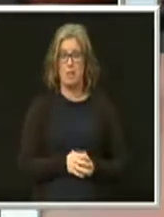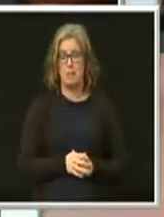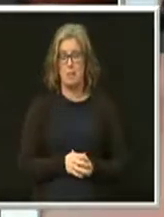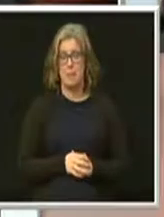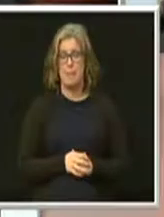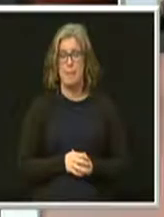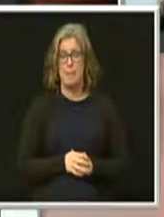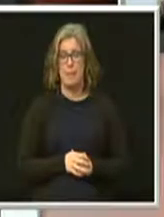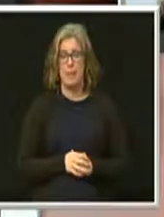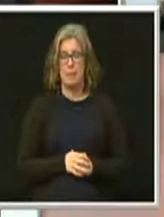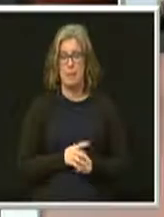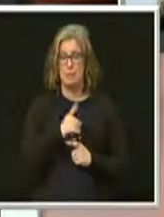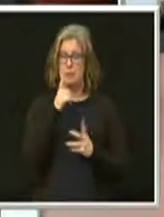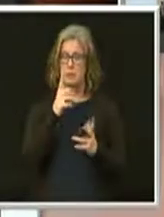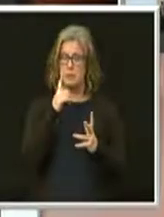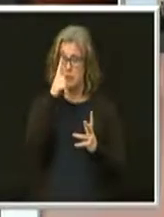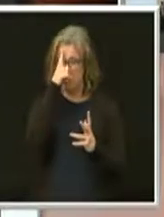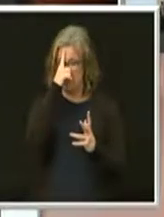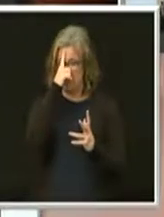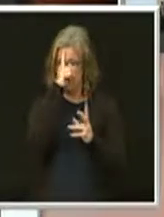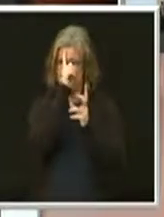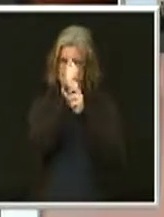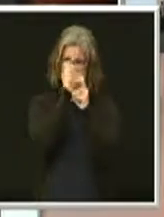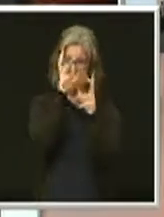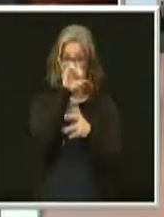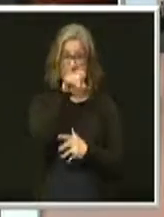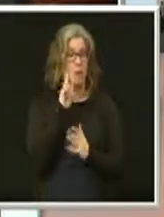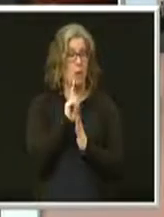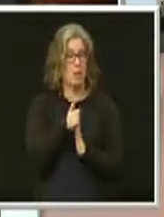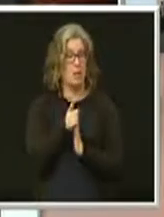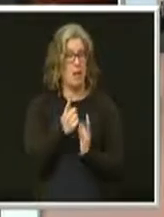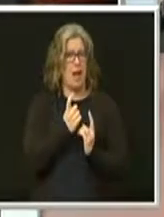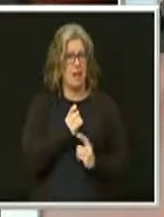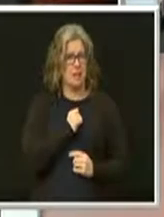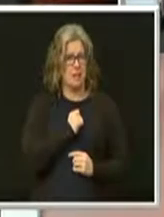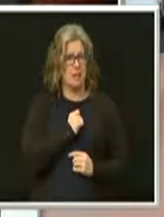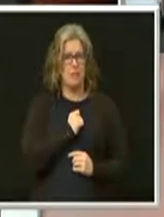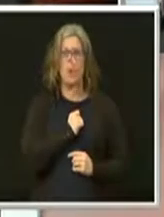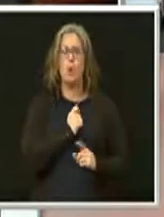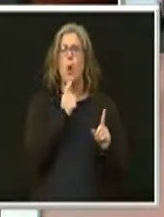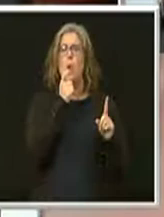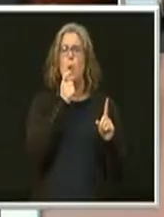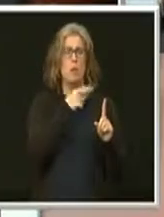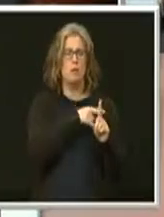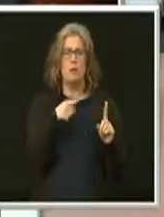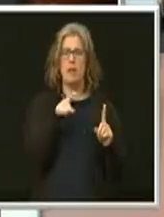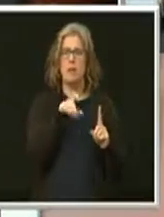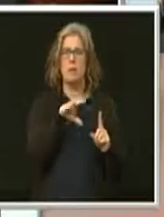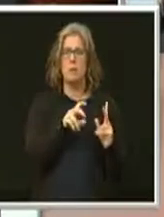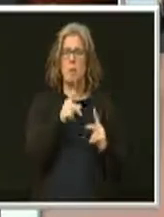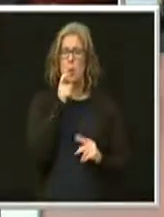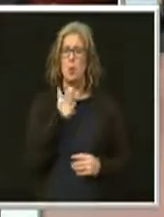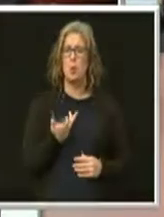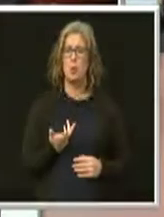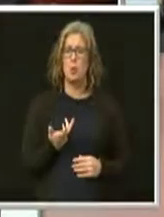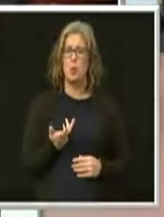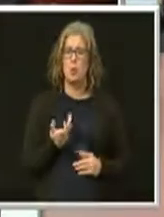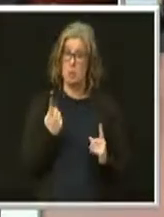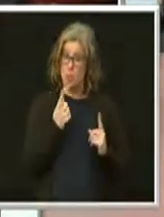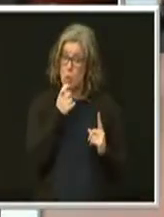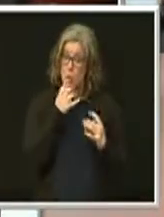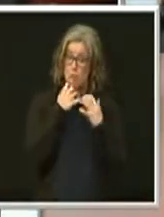So put your mind around that for a moment and ask yourself, who could that be? Is that